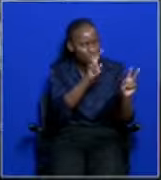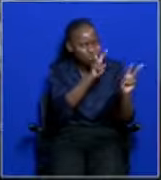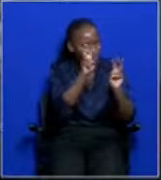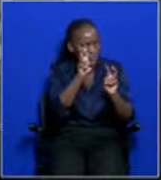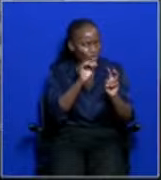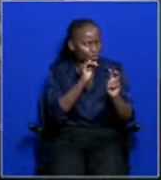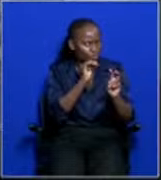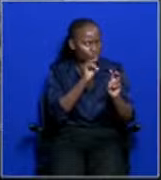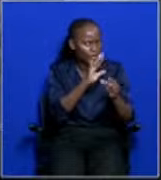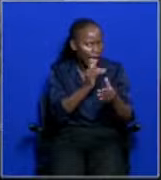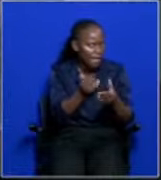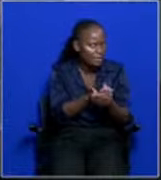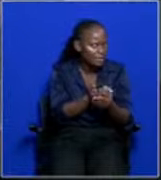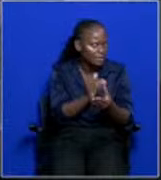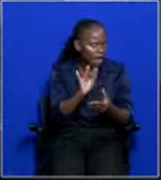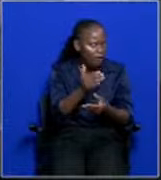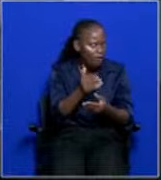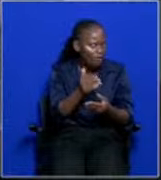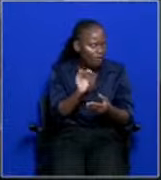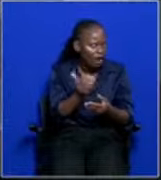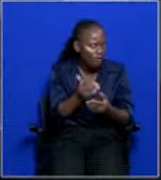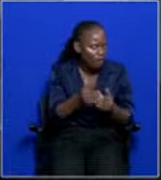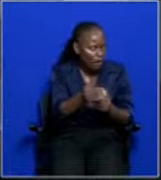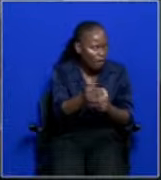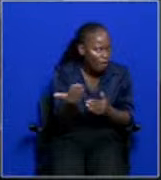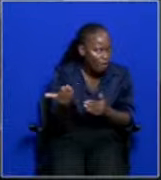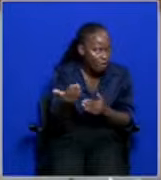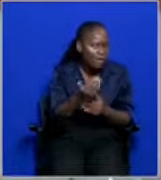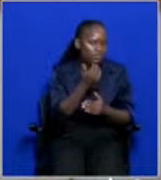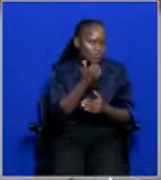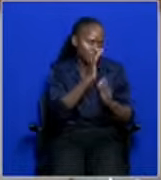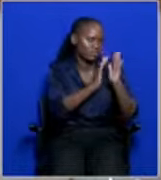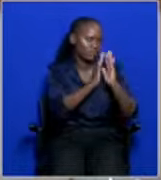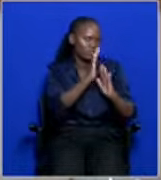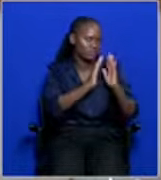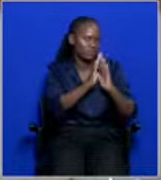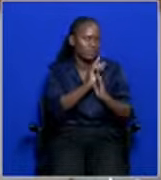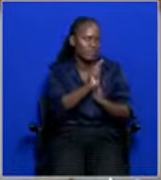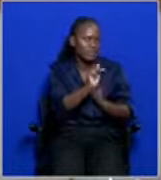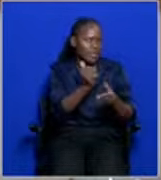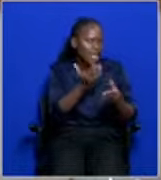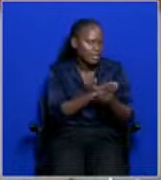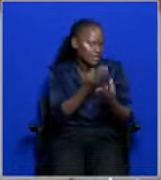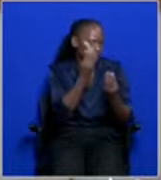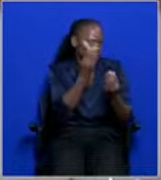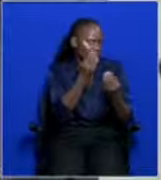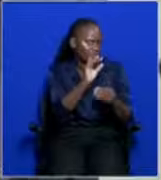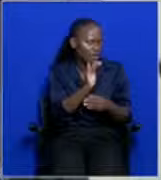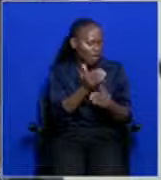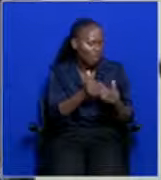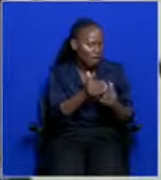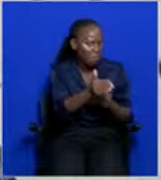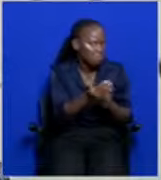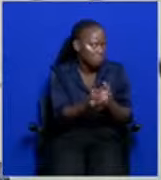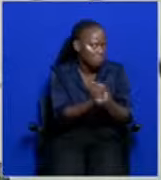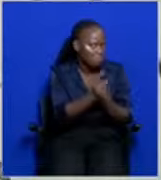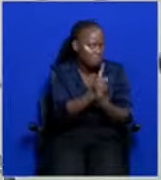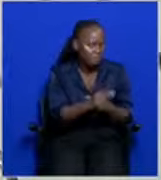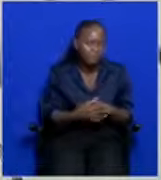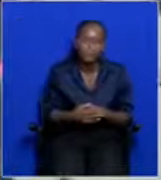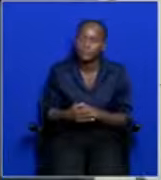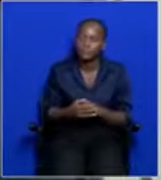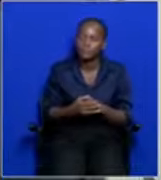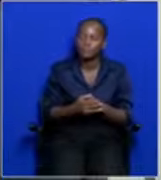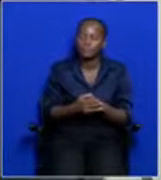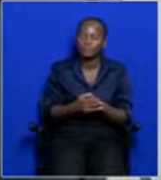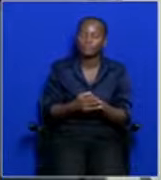just read into the record the status of this case, and then we'll move on to the next case. Thank you. Current status of